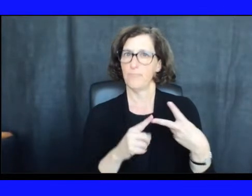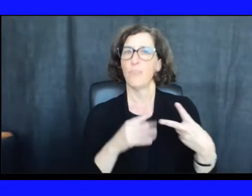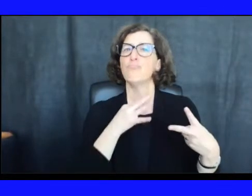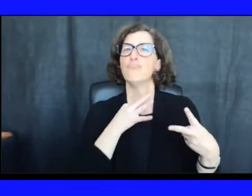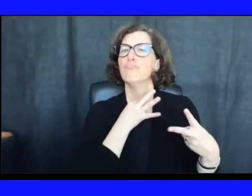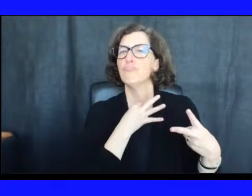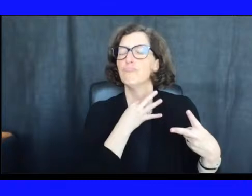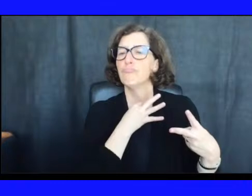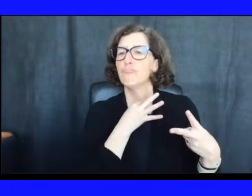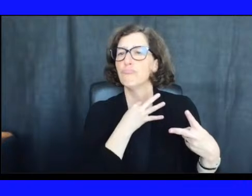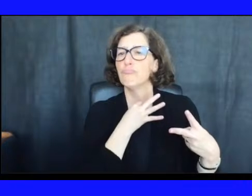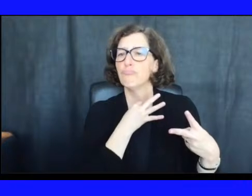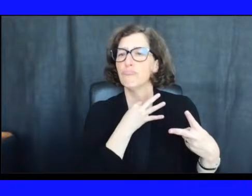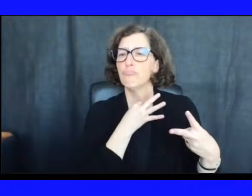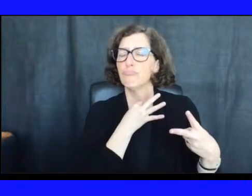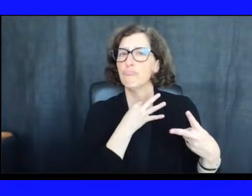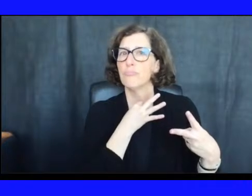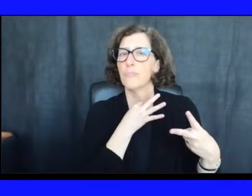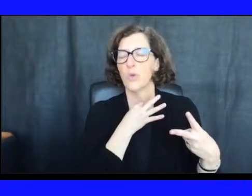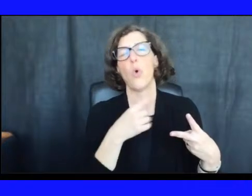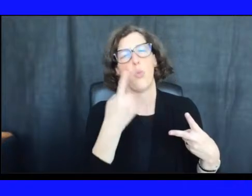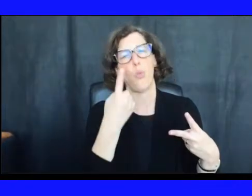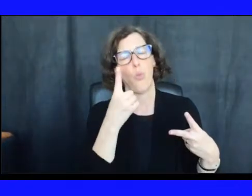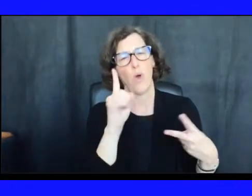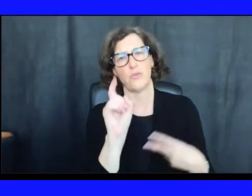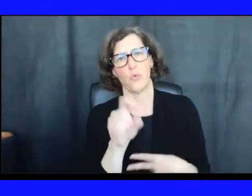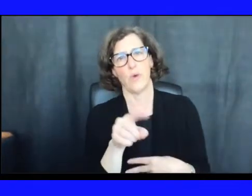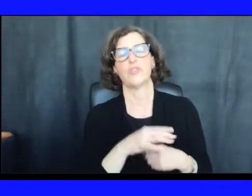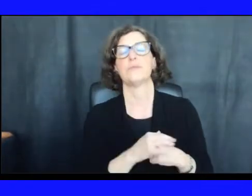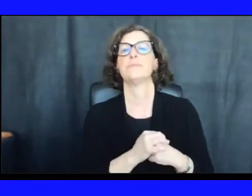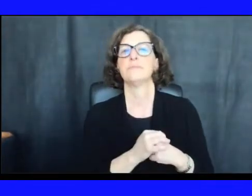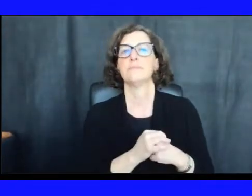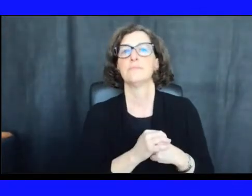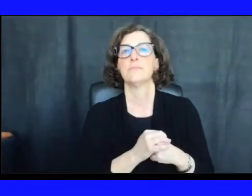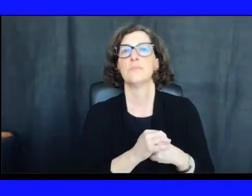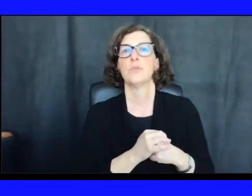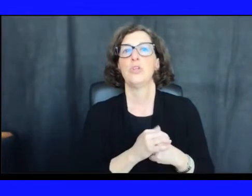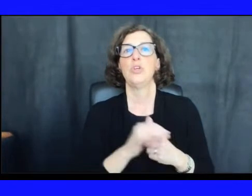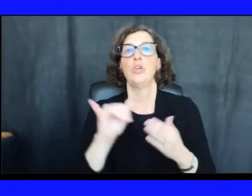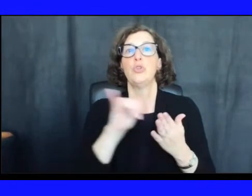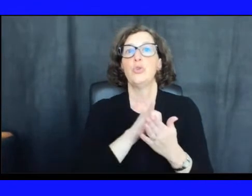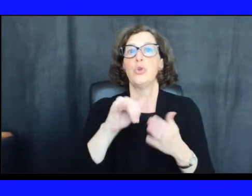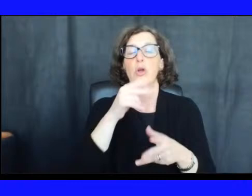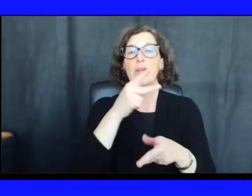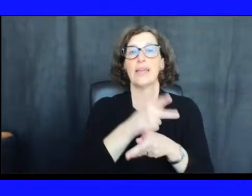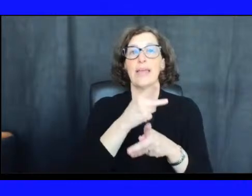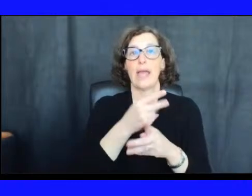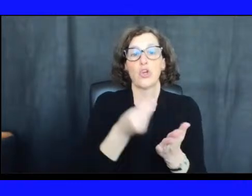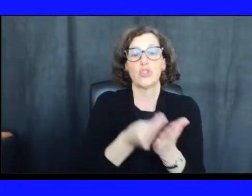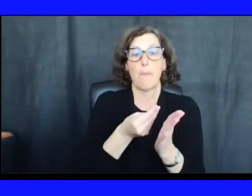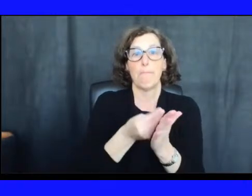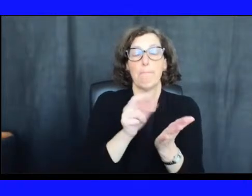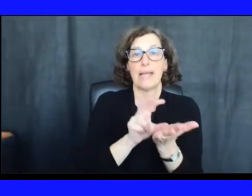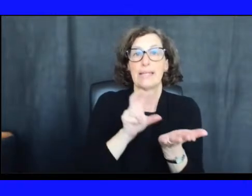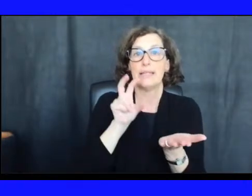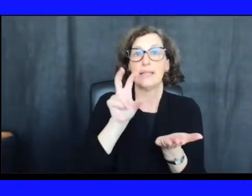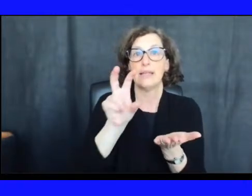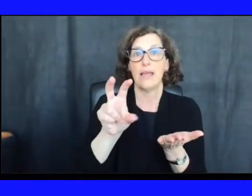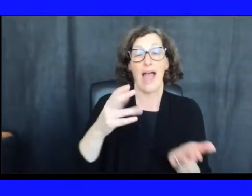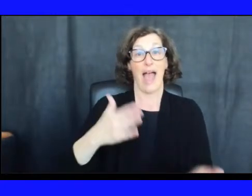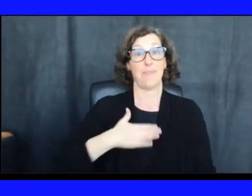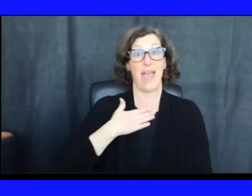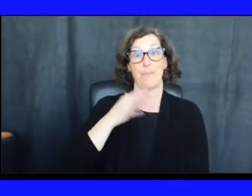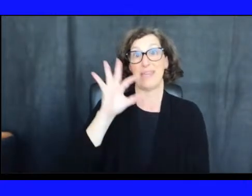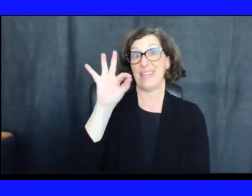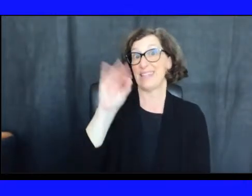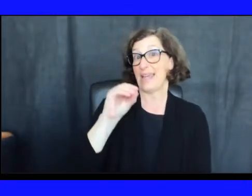we renewed the New York Cares funding a number of times. How much longer do we have funding, or have we gone back for additional